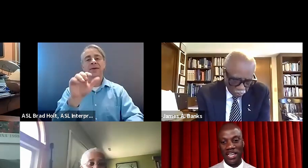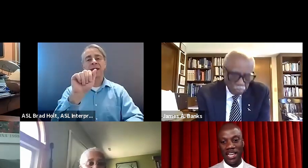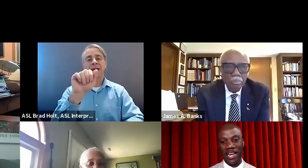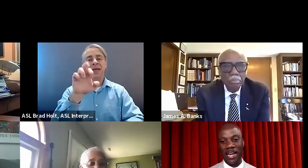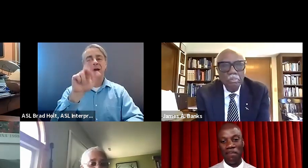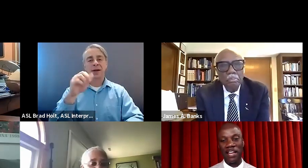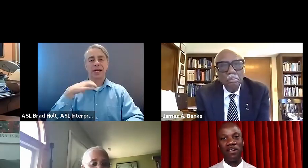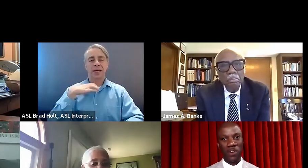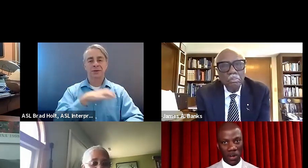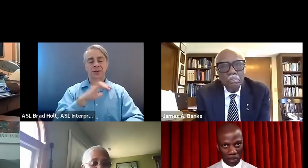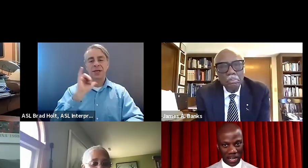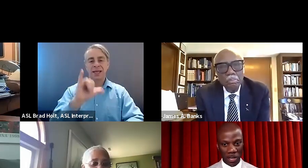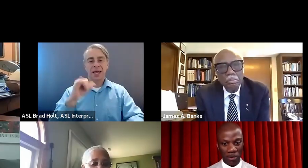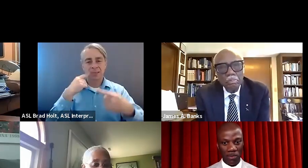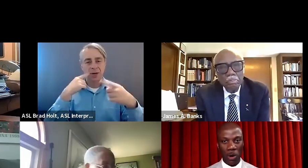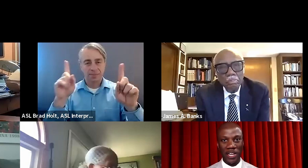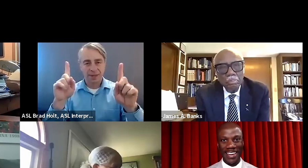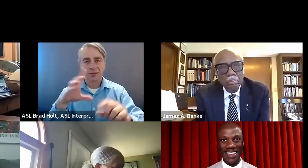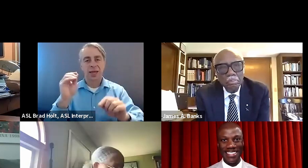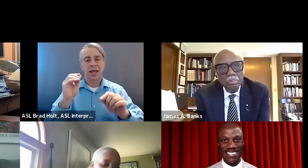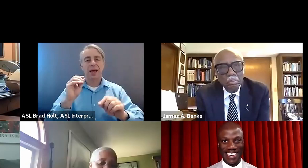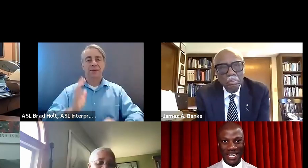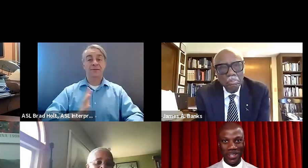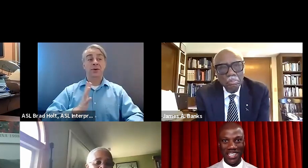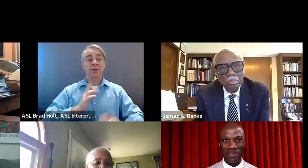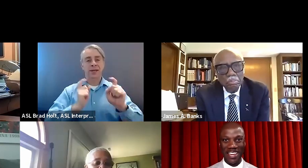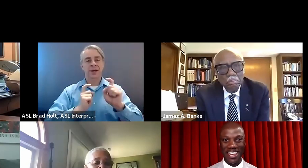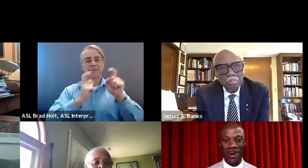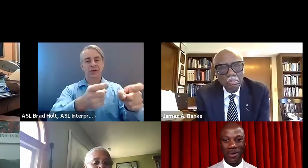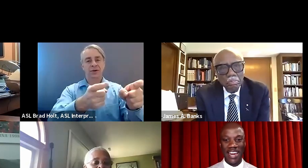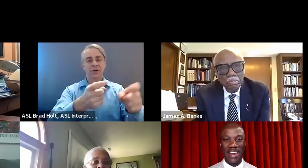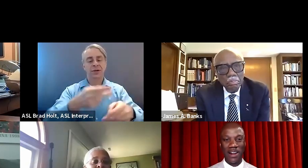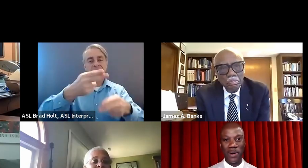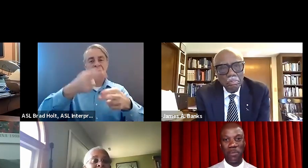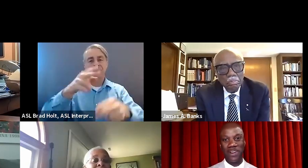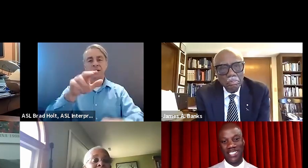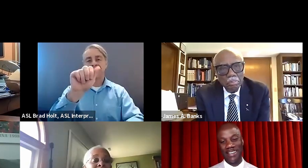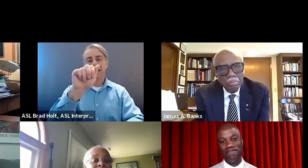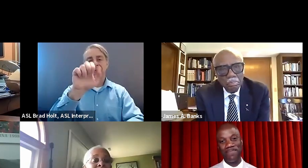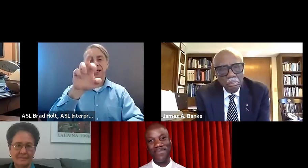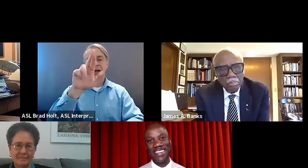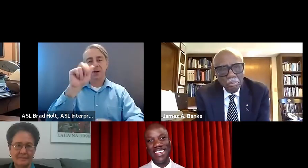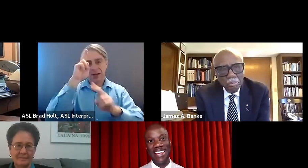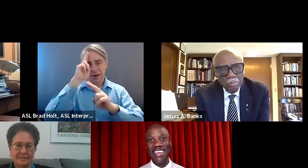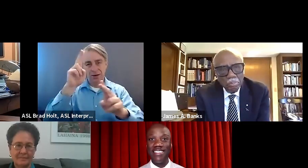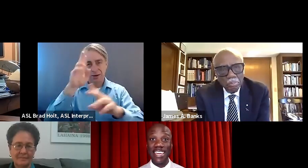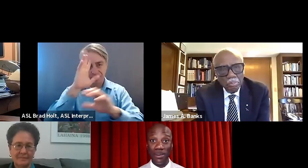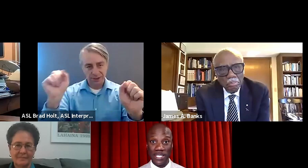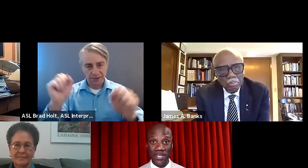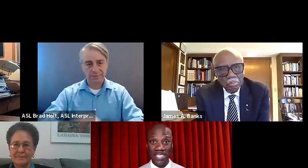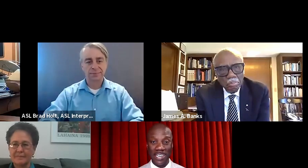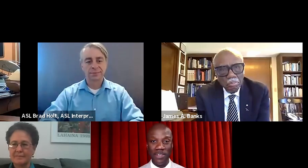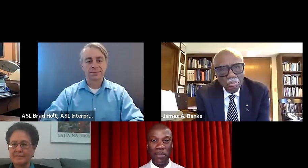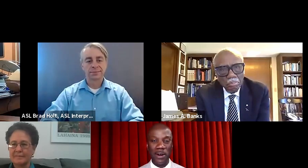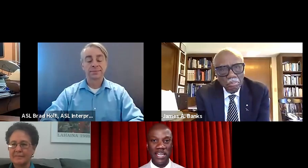proclamation and confer upon you formally the title of AERA Honorary President. The